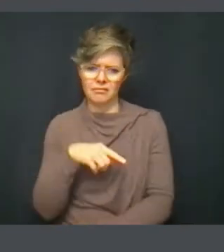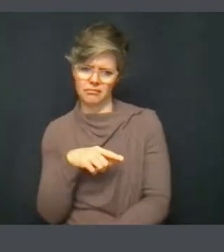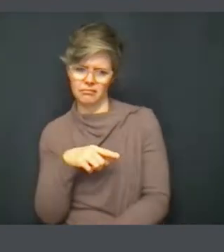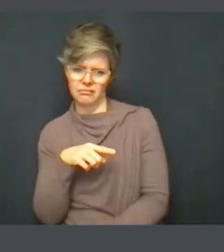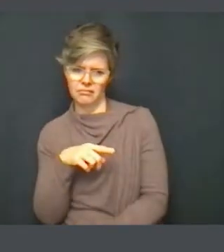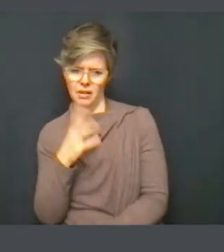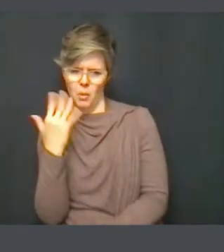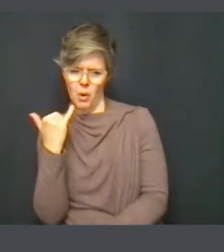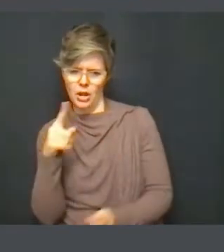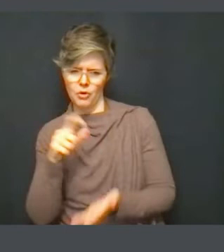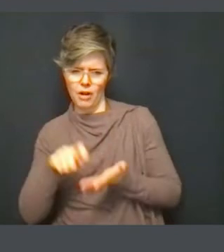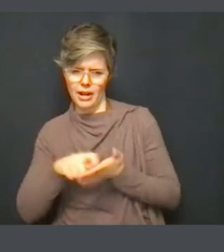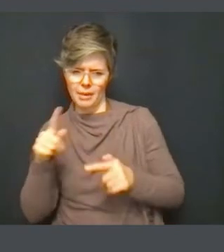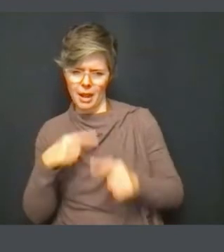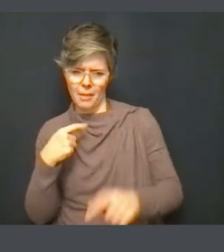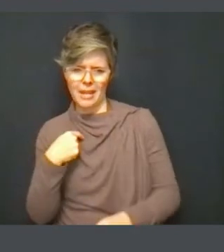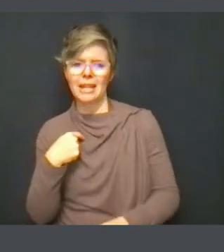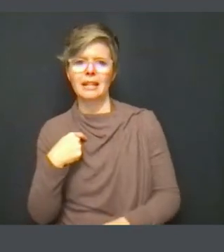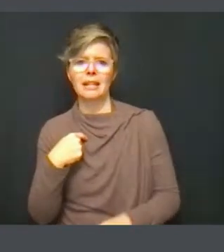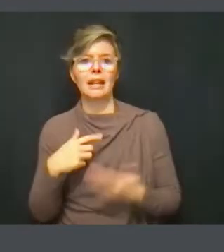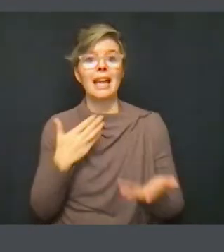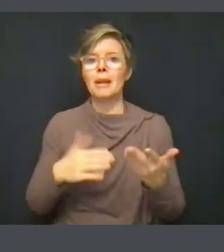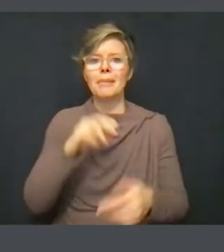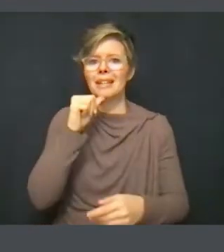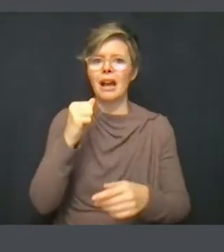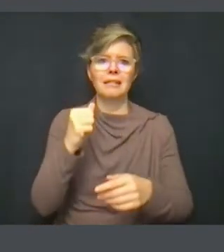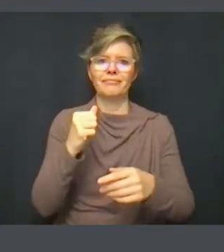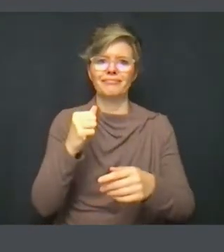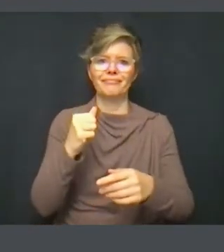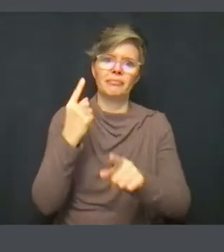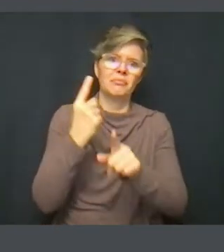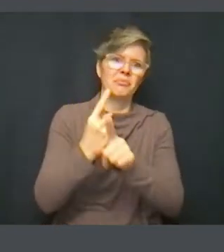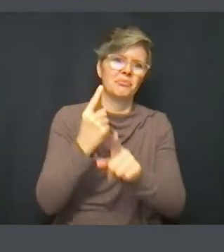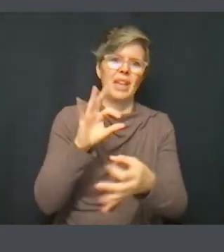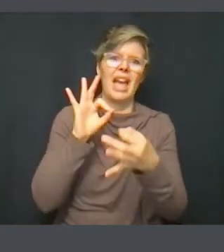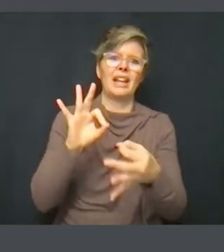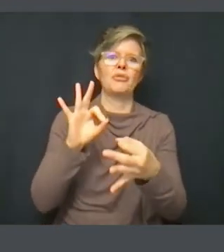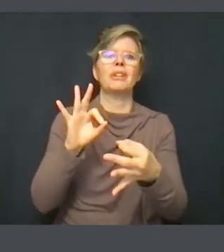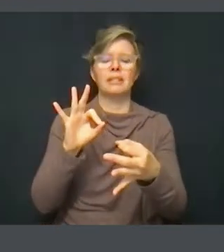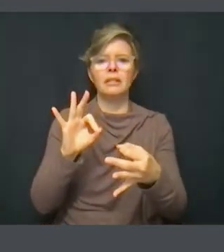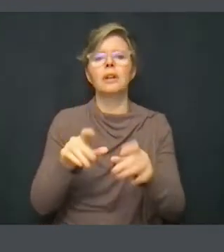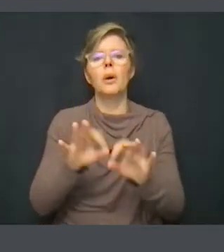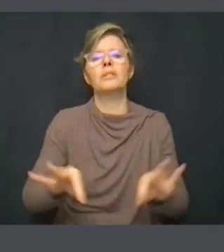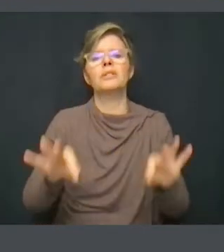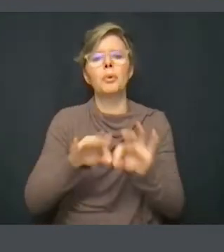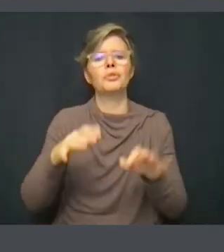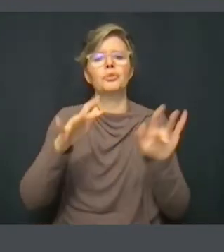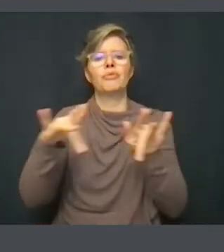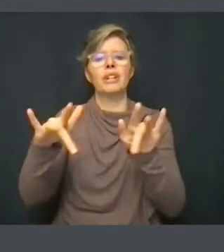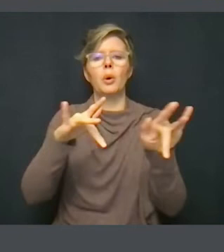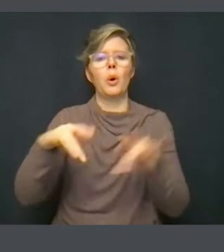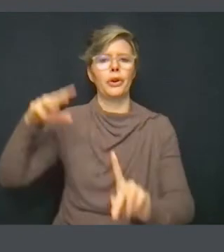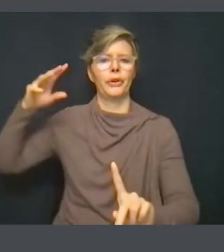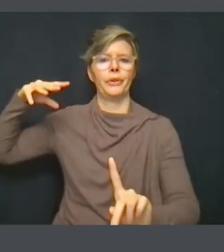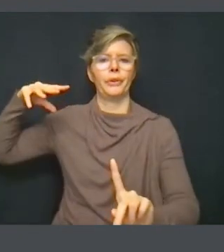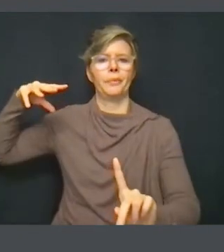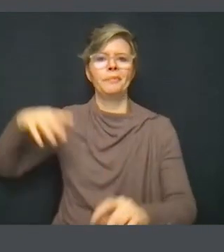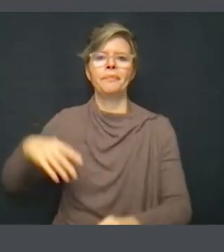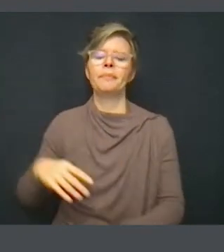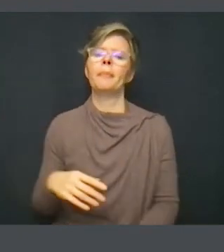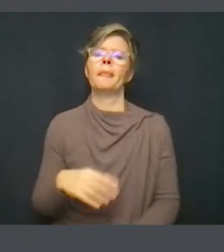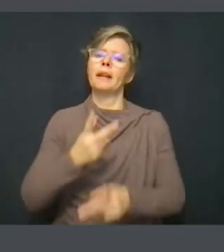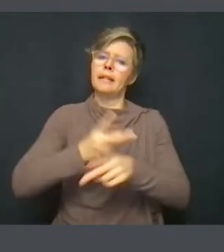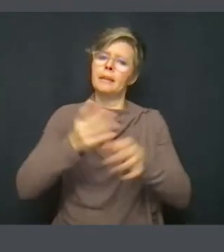two, because you're probably not going to be super accurate in terms of trying to write it in real time. Keep things really simple. Be patient with the